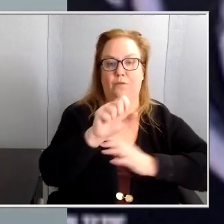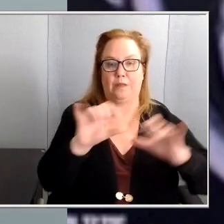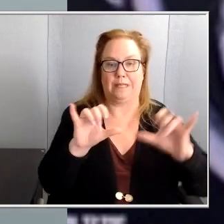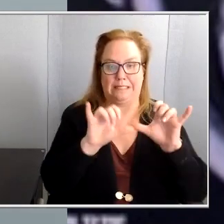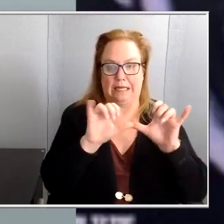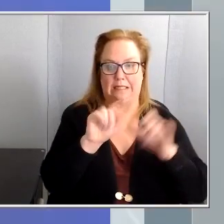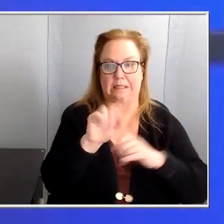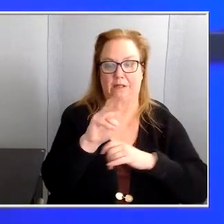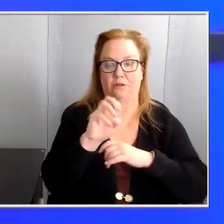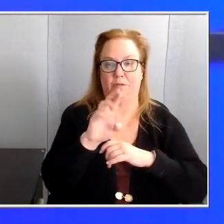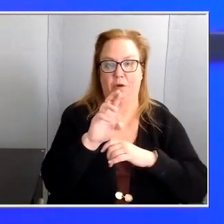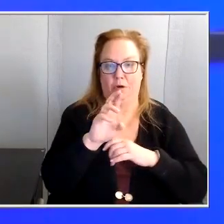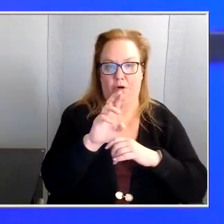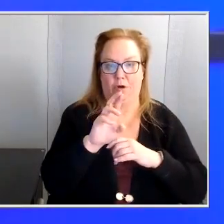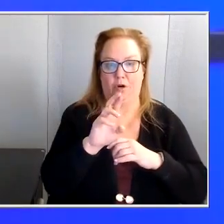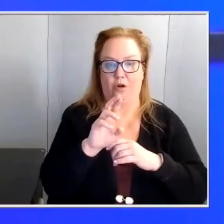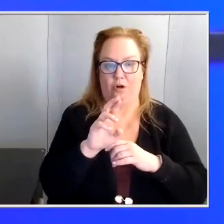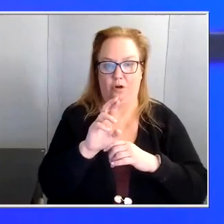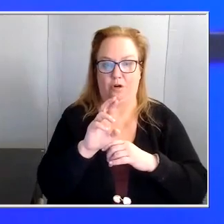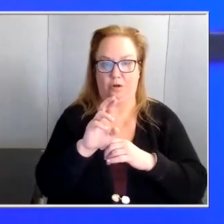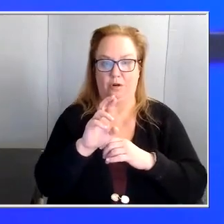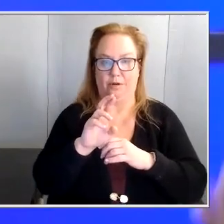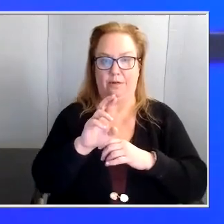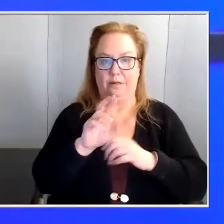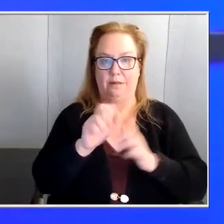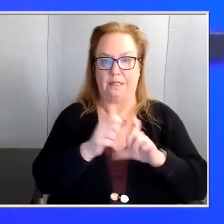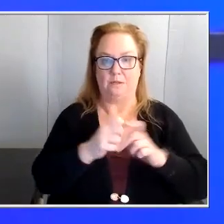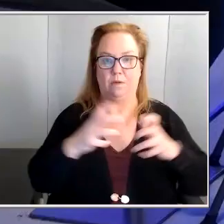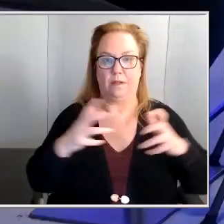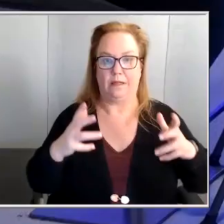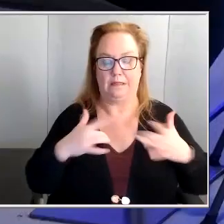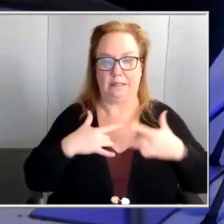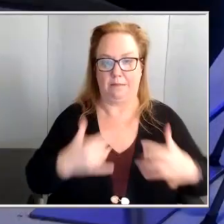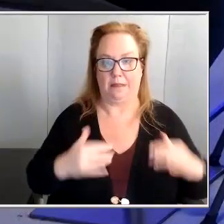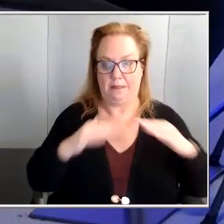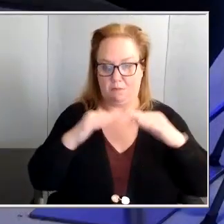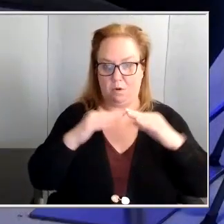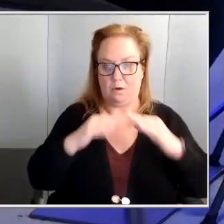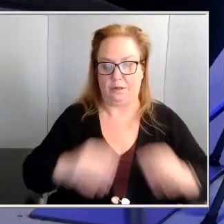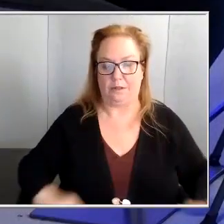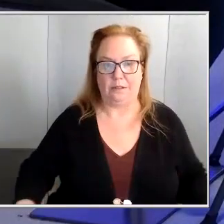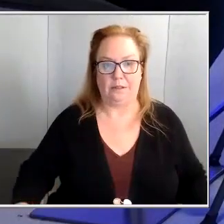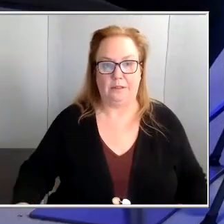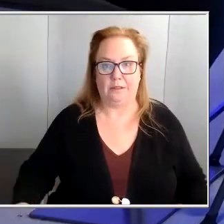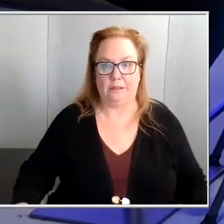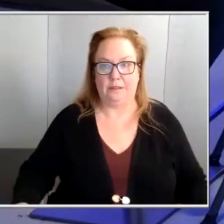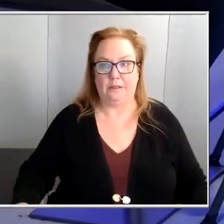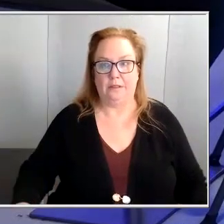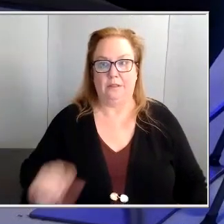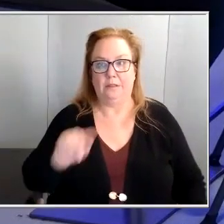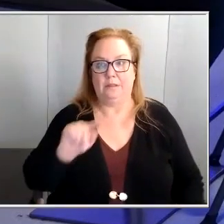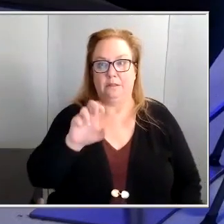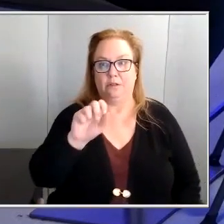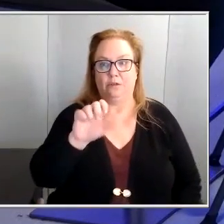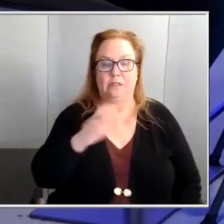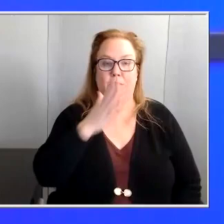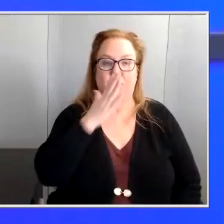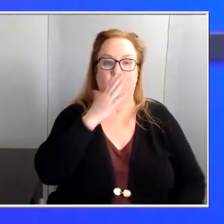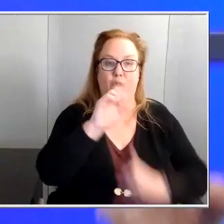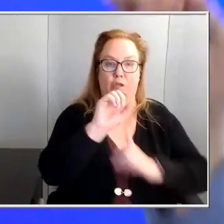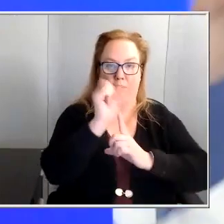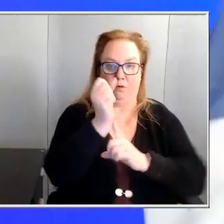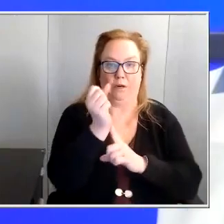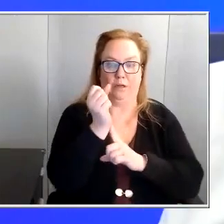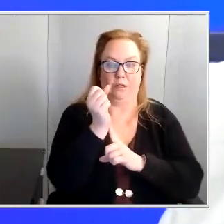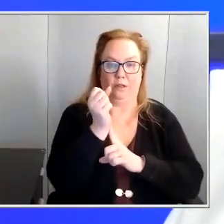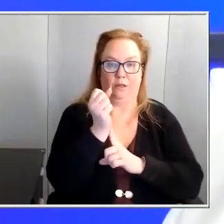tumor, the amount of swelling is typically much more. Okay. Tracy was in a really good situation, though,